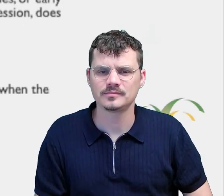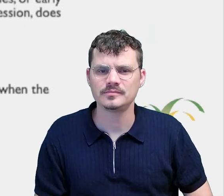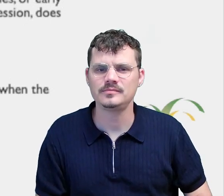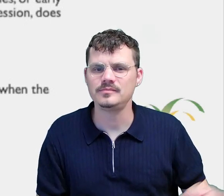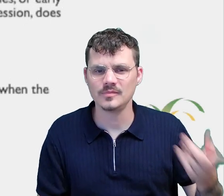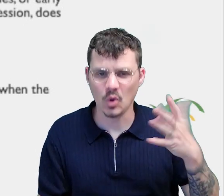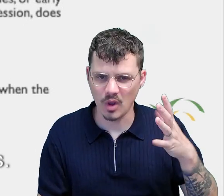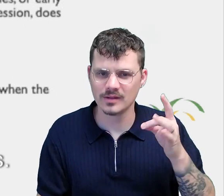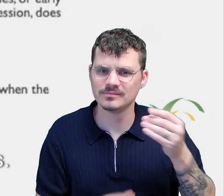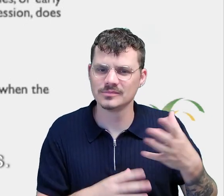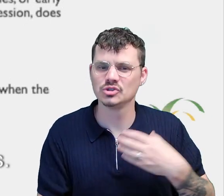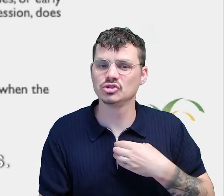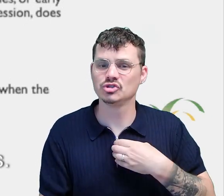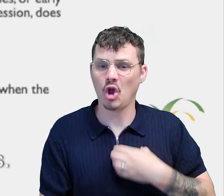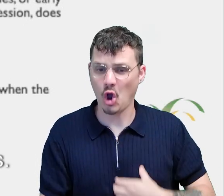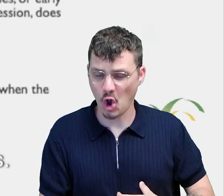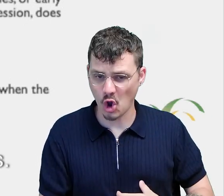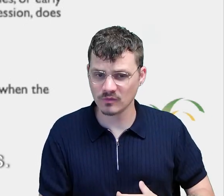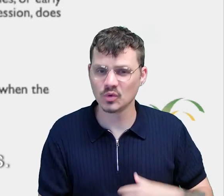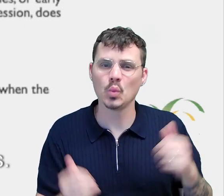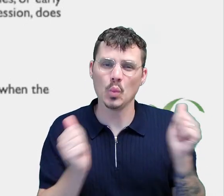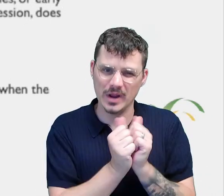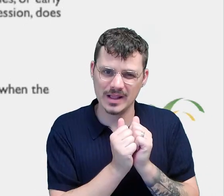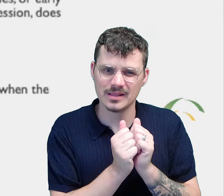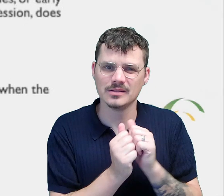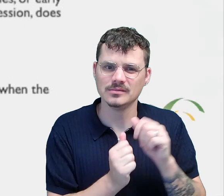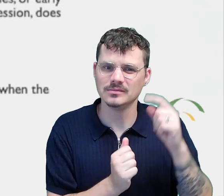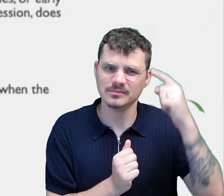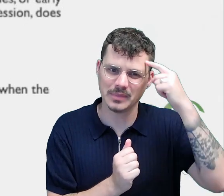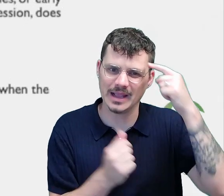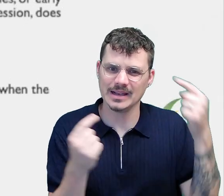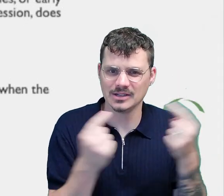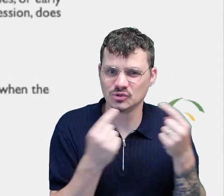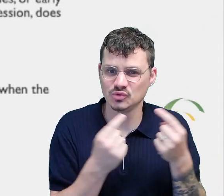He had been starved, along with the severe head injuries.